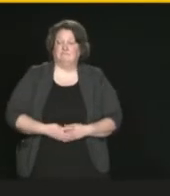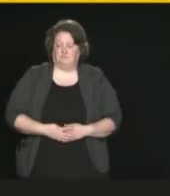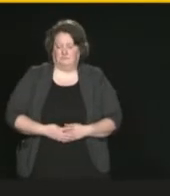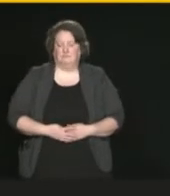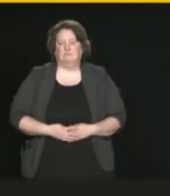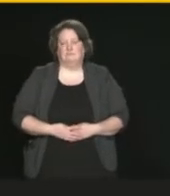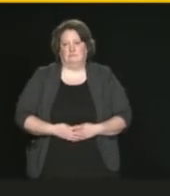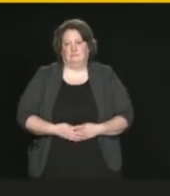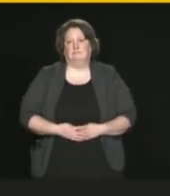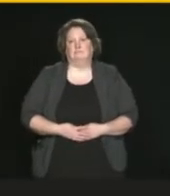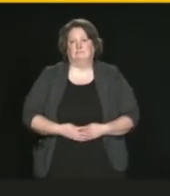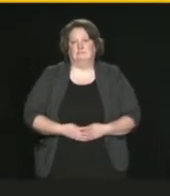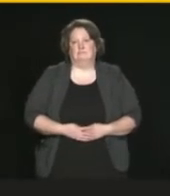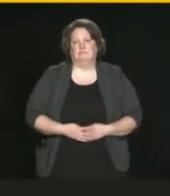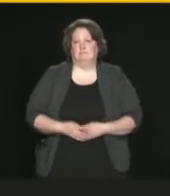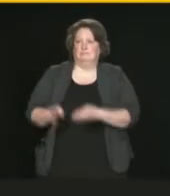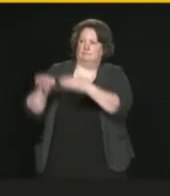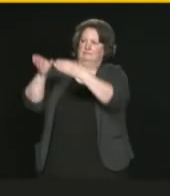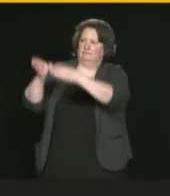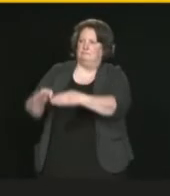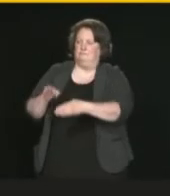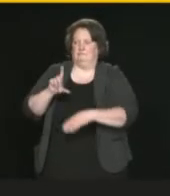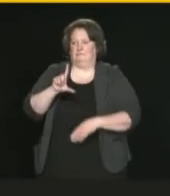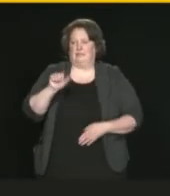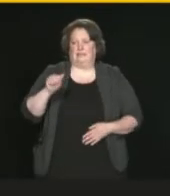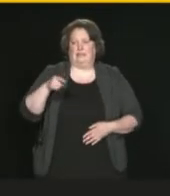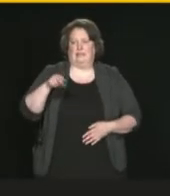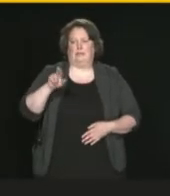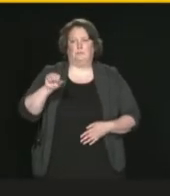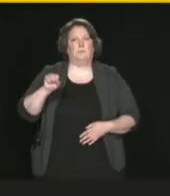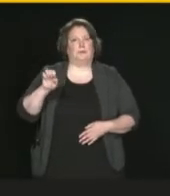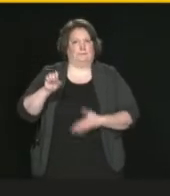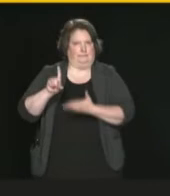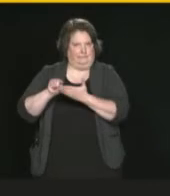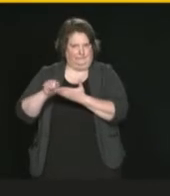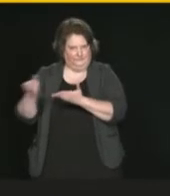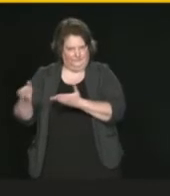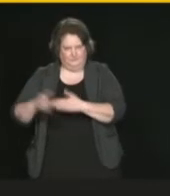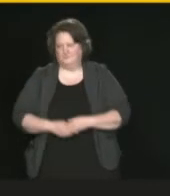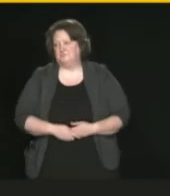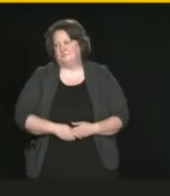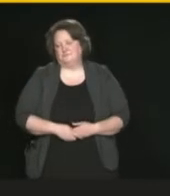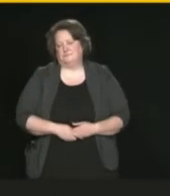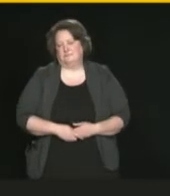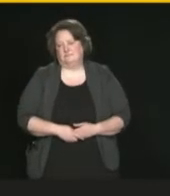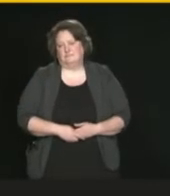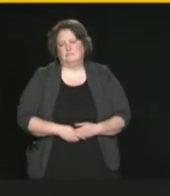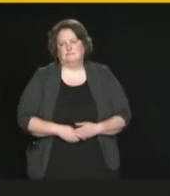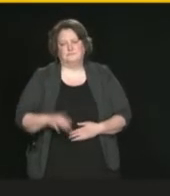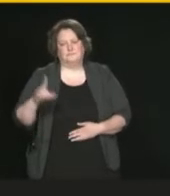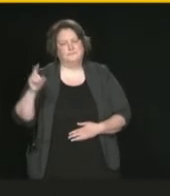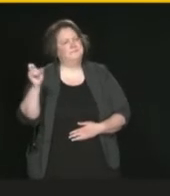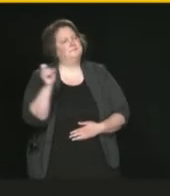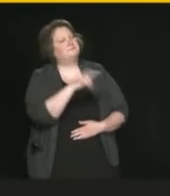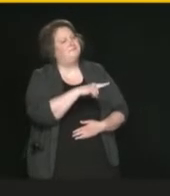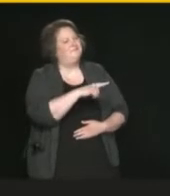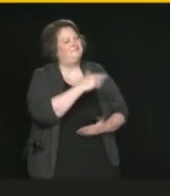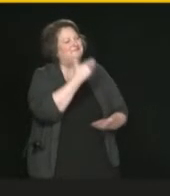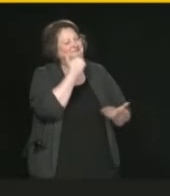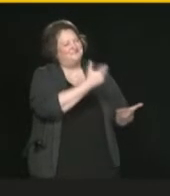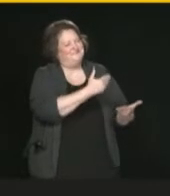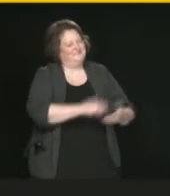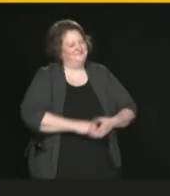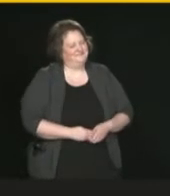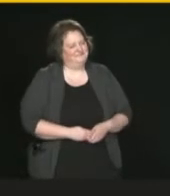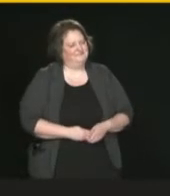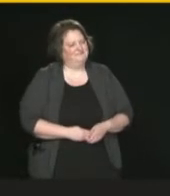Mélanie Marquis, La Presse. À vous. Oui, bonjour, Monsieur Good morning, Mr. Trudeau. Au projet